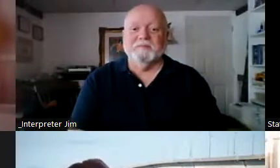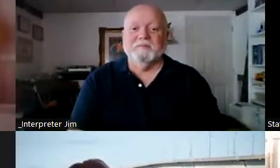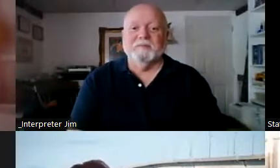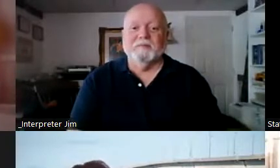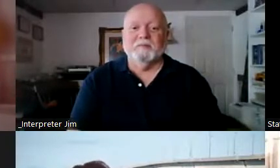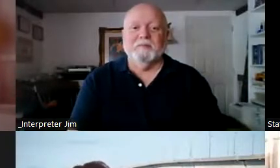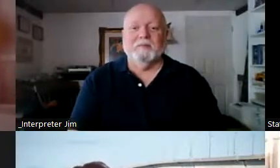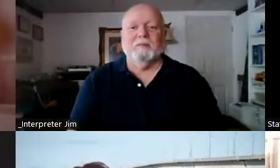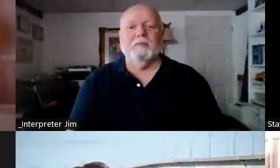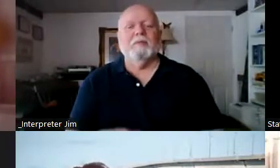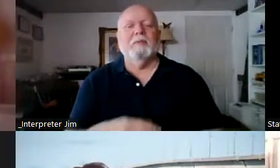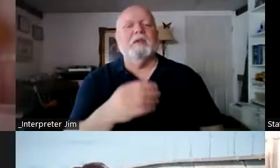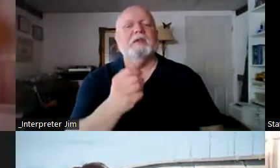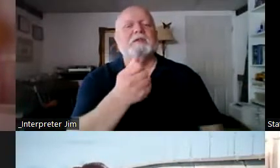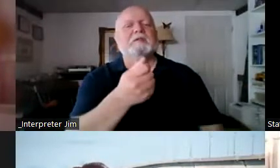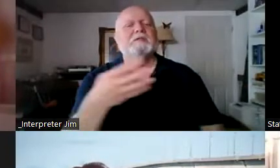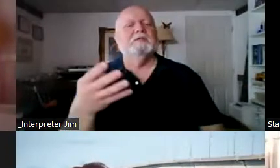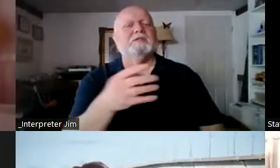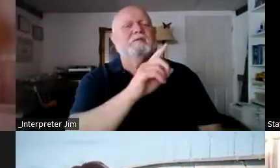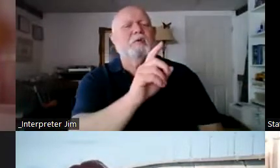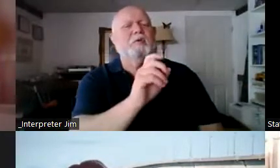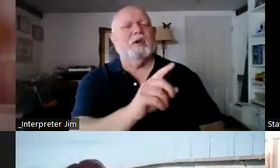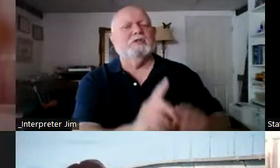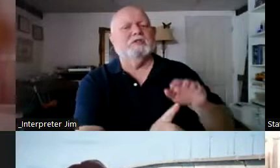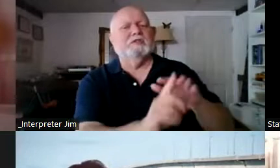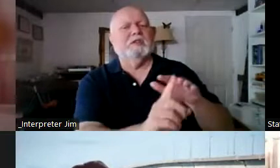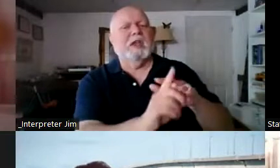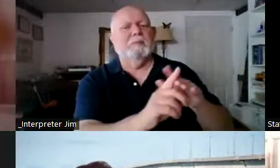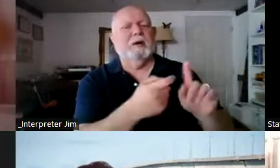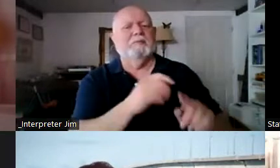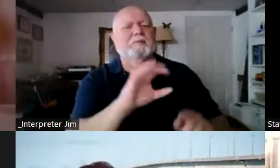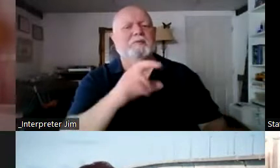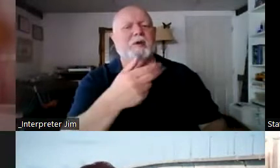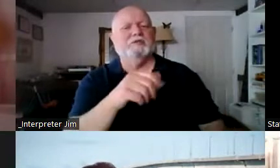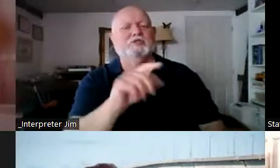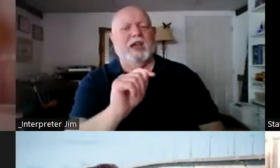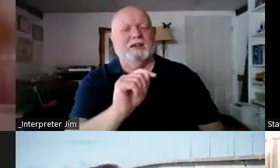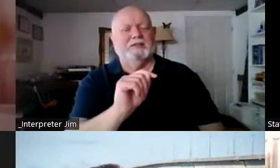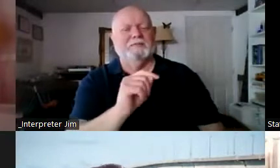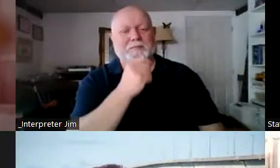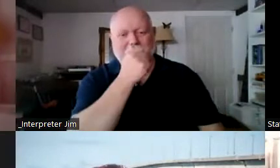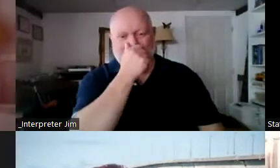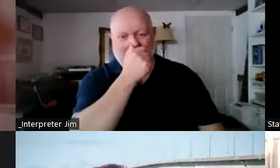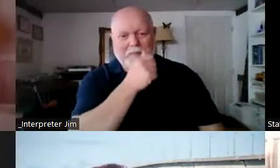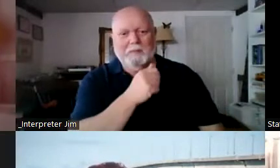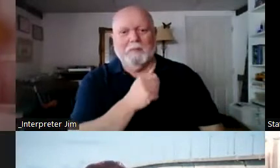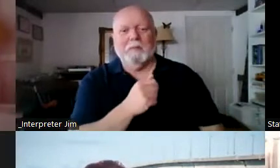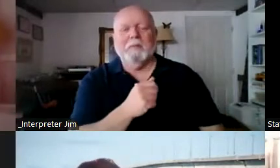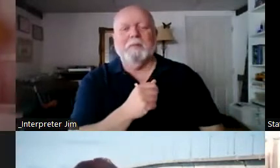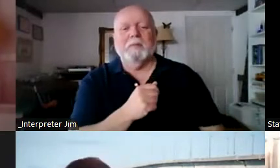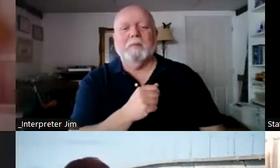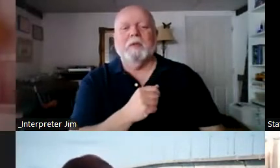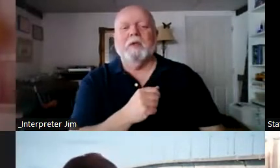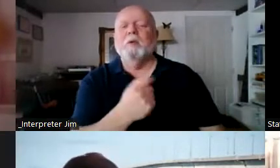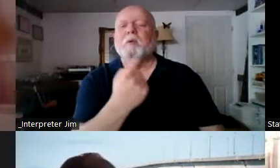There are a couple of questions in the chat box if you wanted to answer. Oh, There was